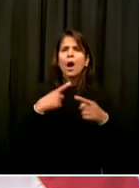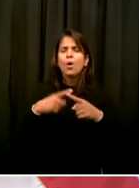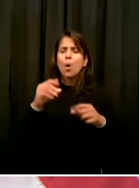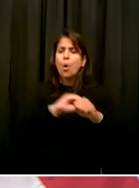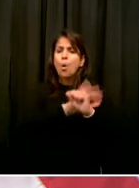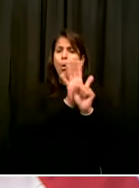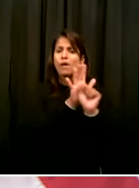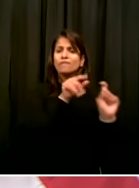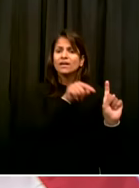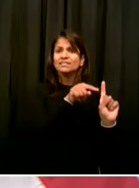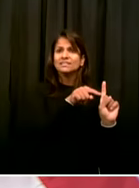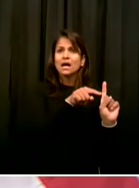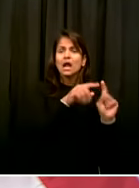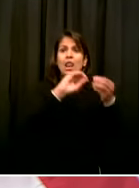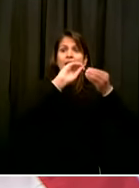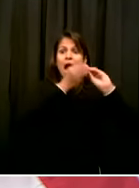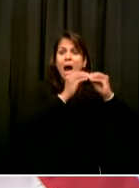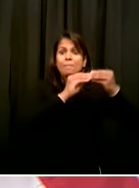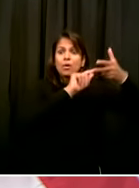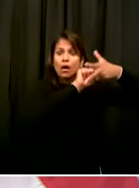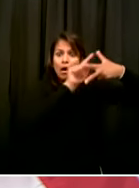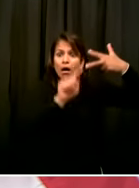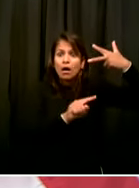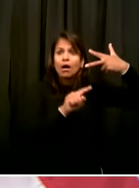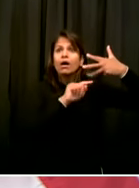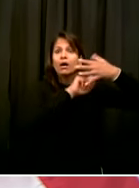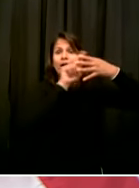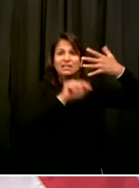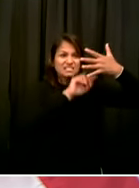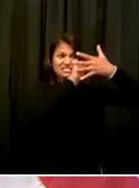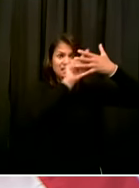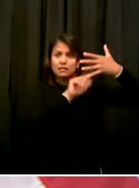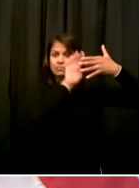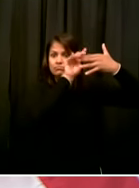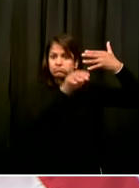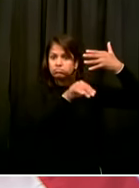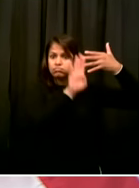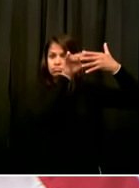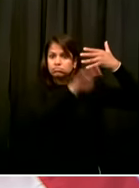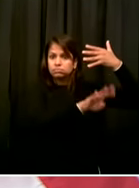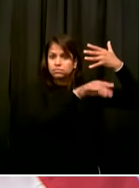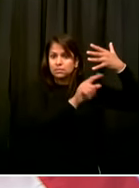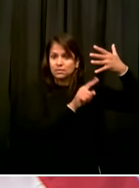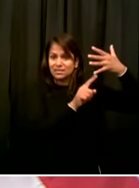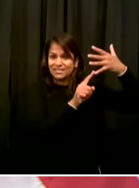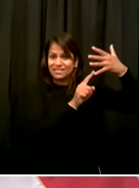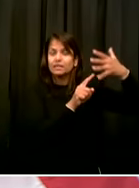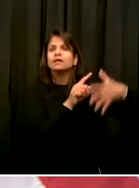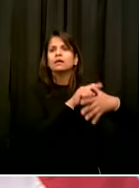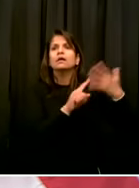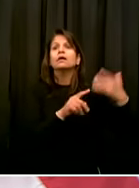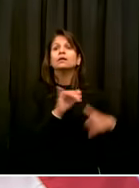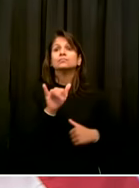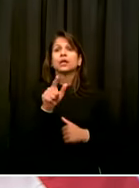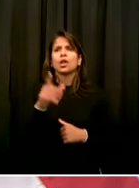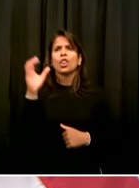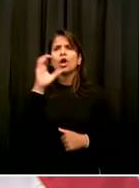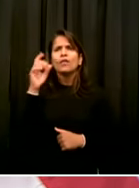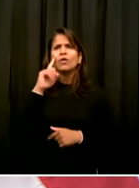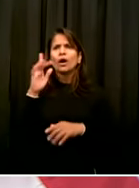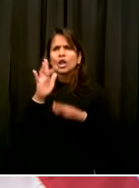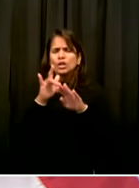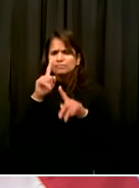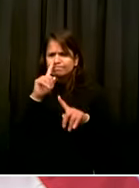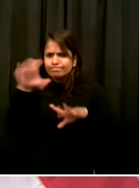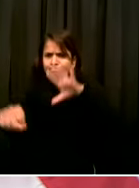early warning signals as possible. That's why we've changed some of our thresholds. We've added degrees of precision to all